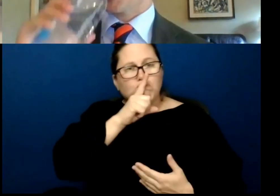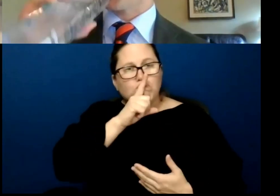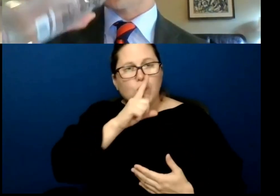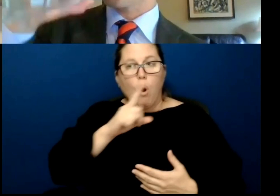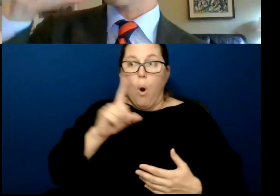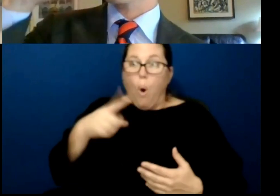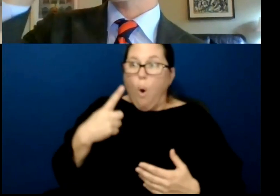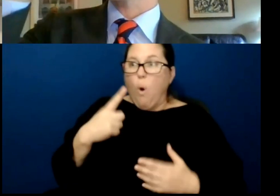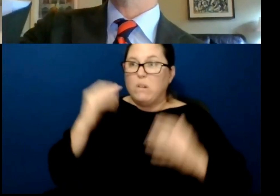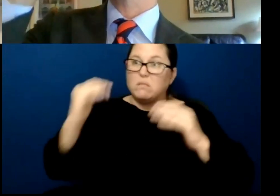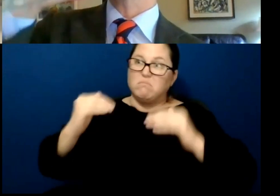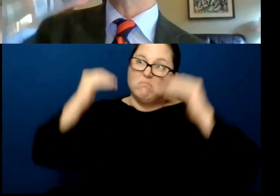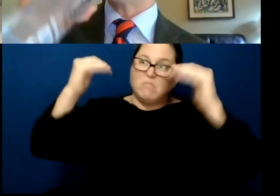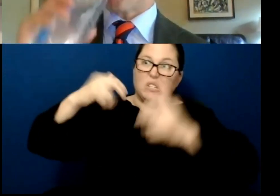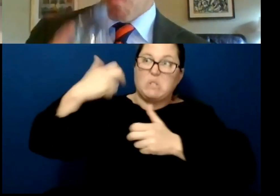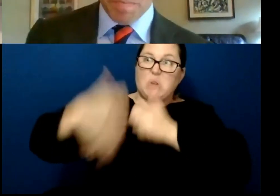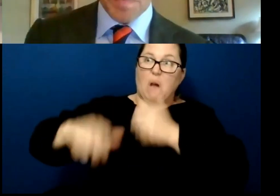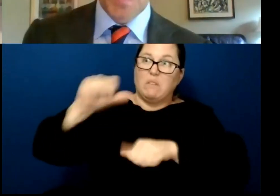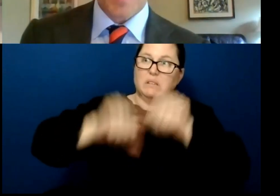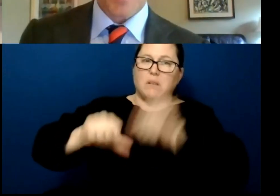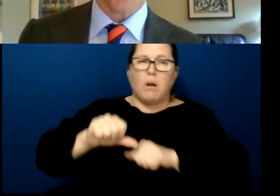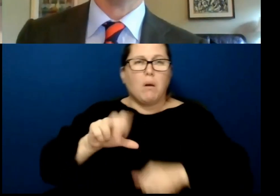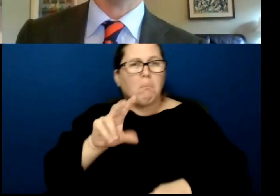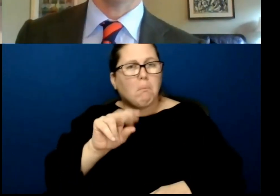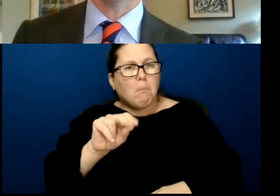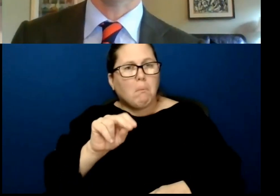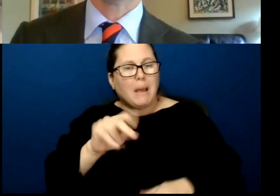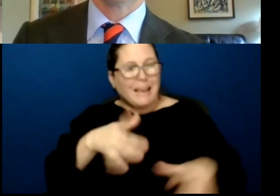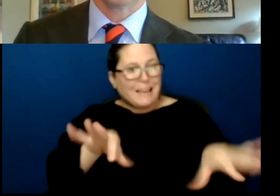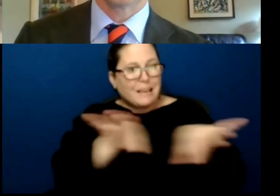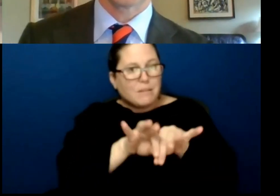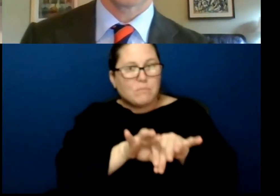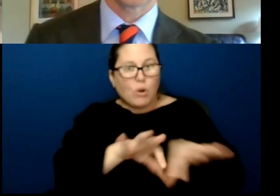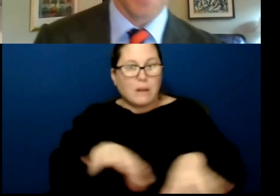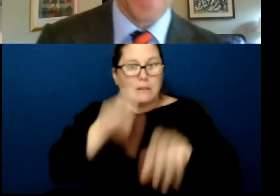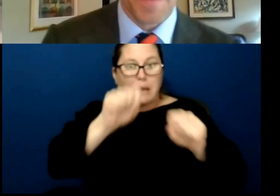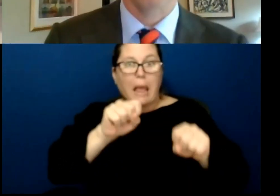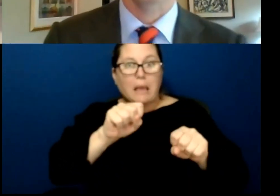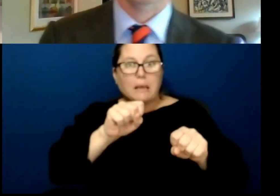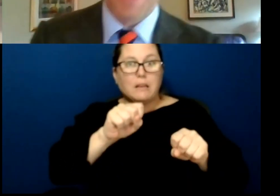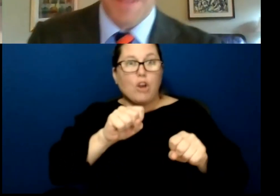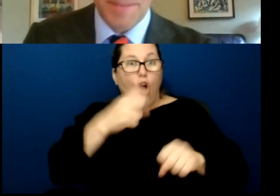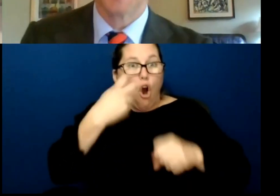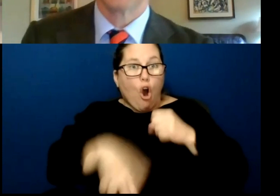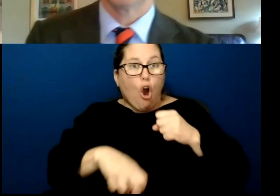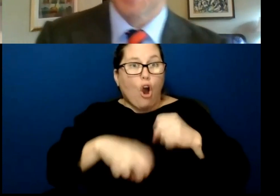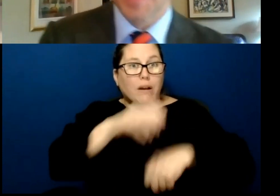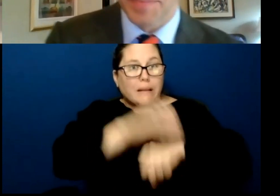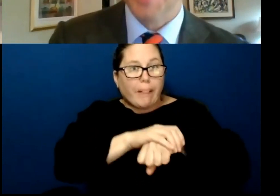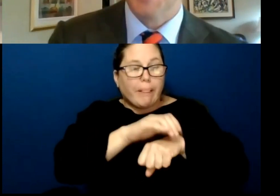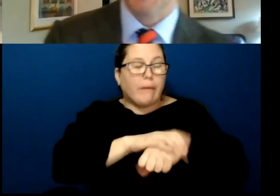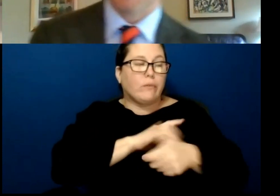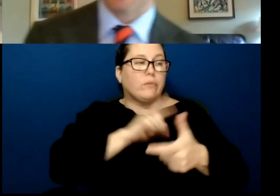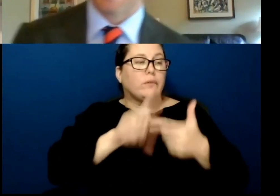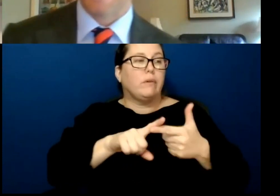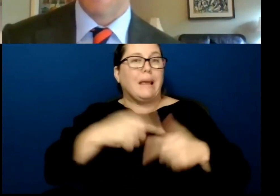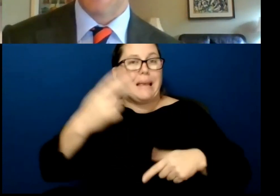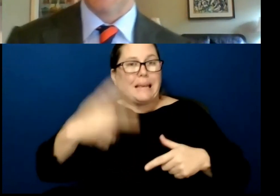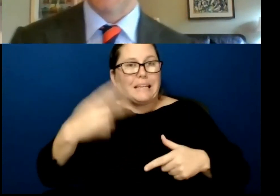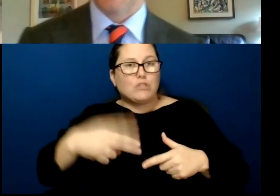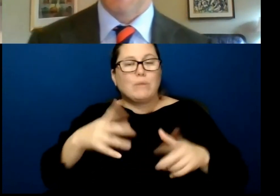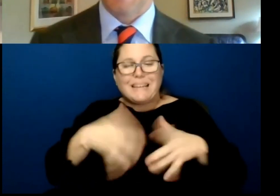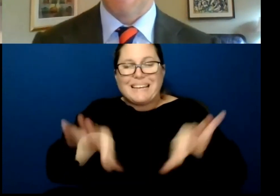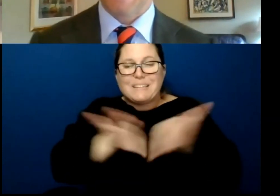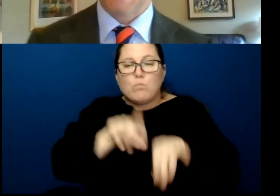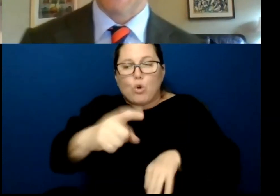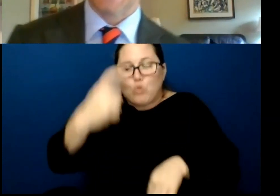classes. You want to take hard English classes. You want to take hard history classes. You want to know how to learn.